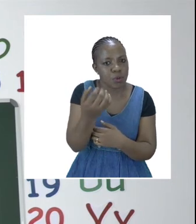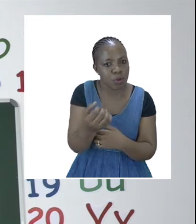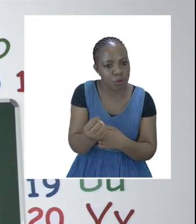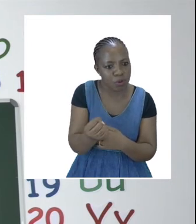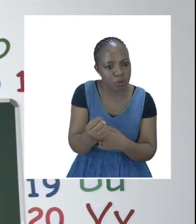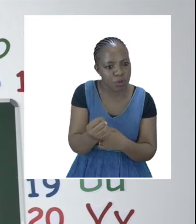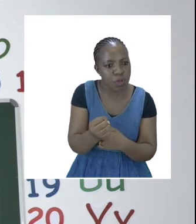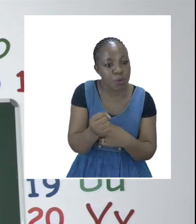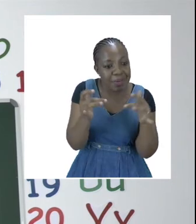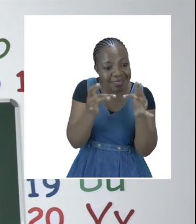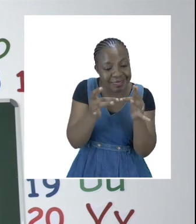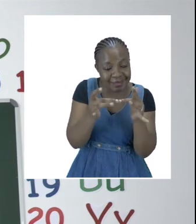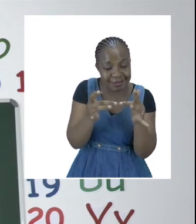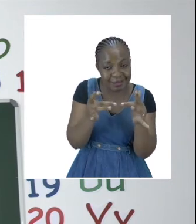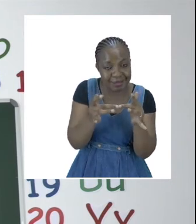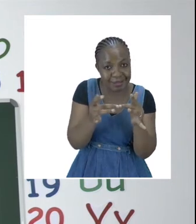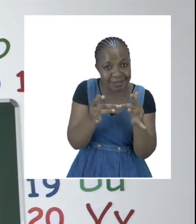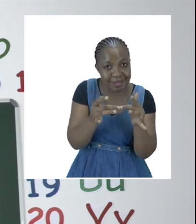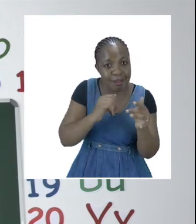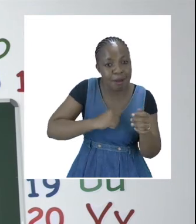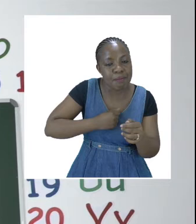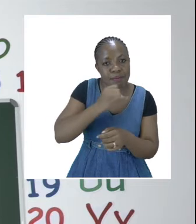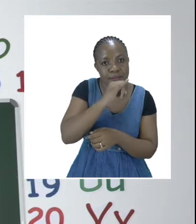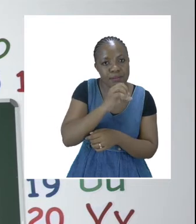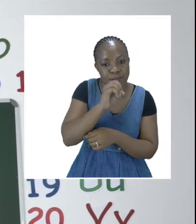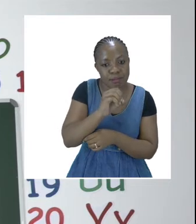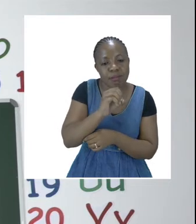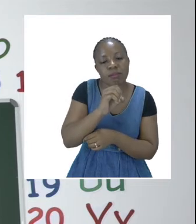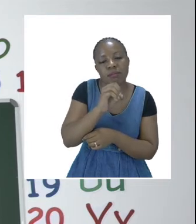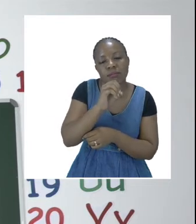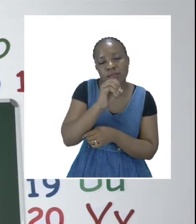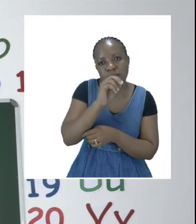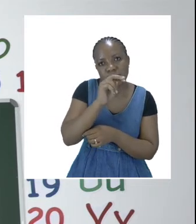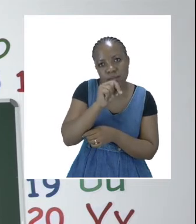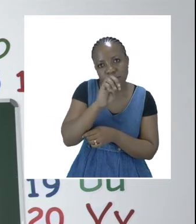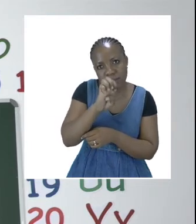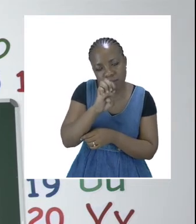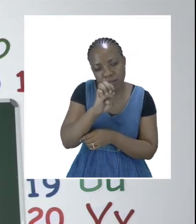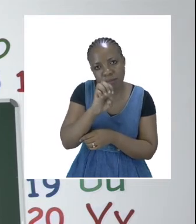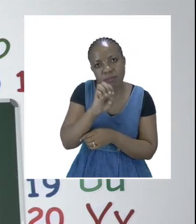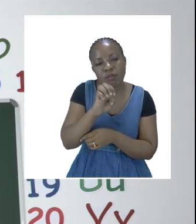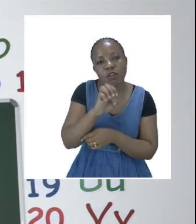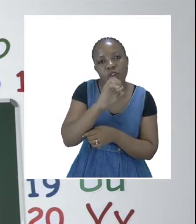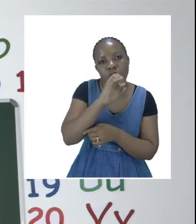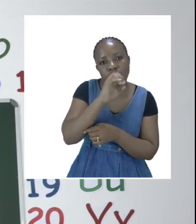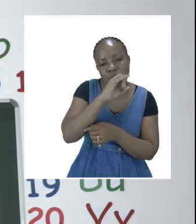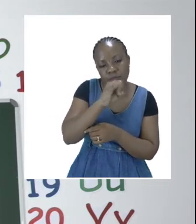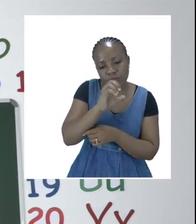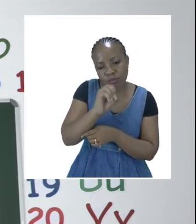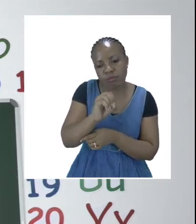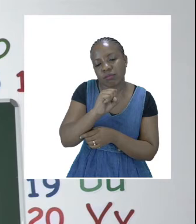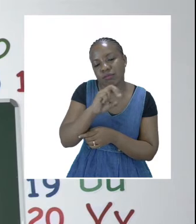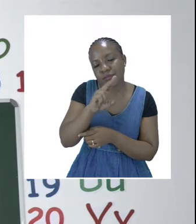our online platforms, MyZone and Zoshi Facebook pages, and in addition,